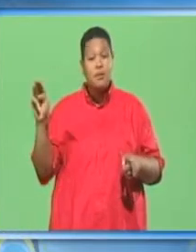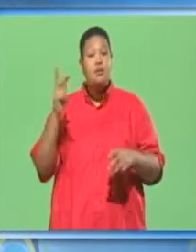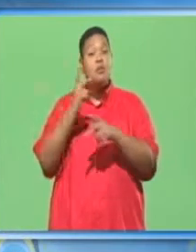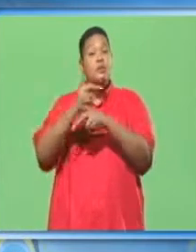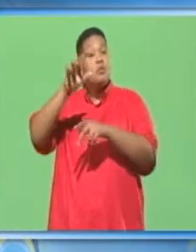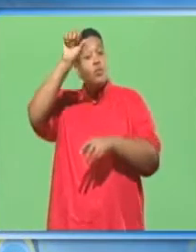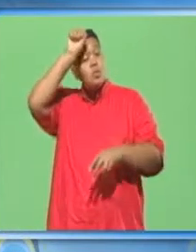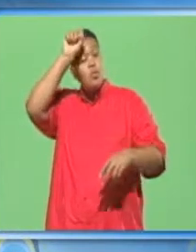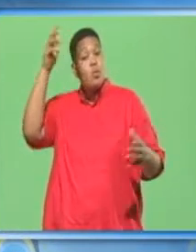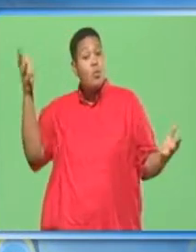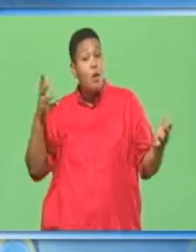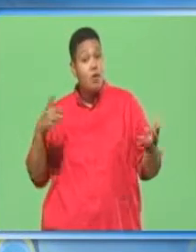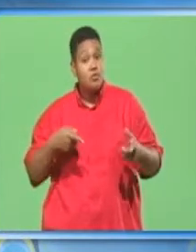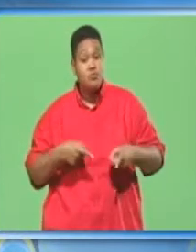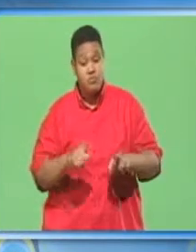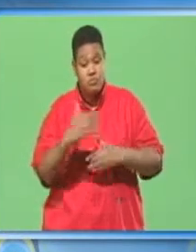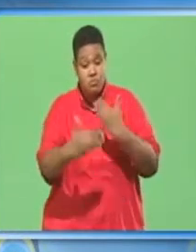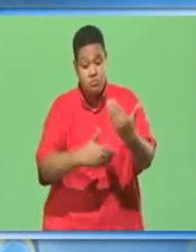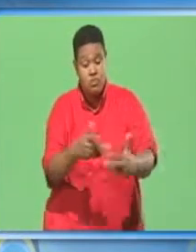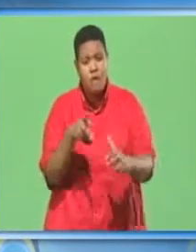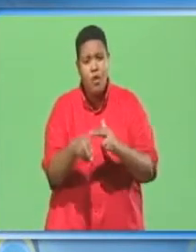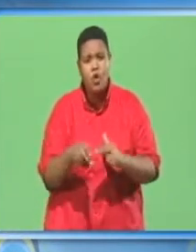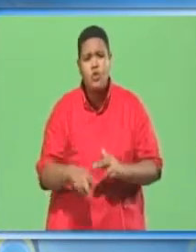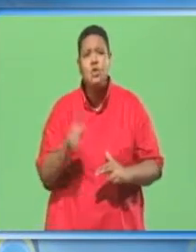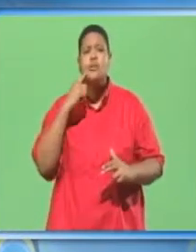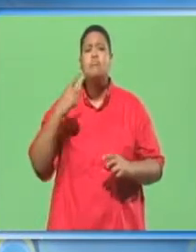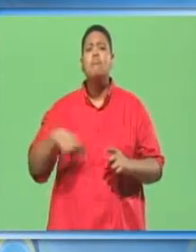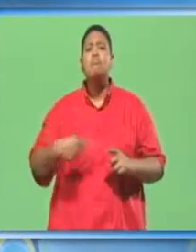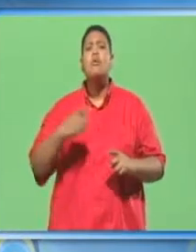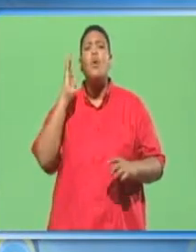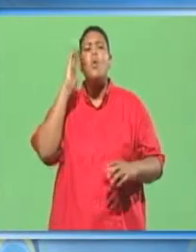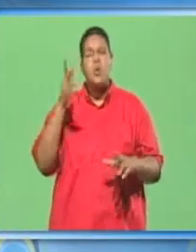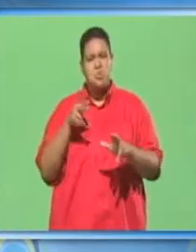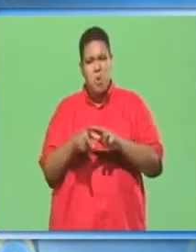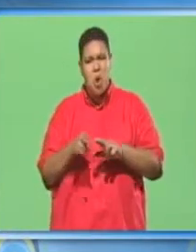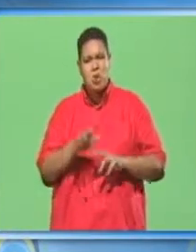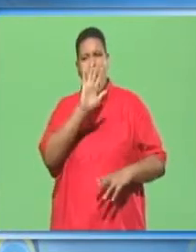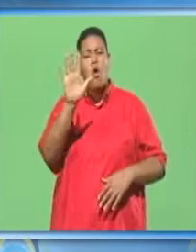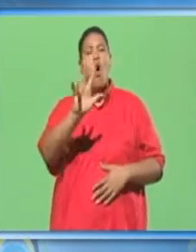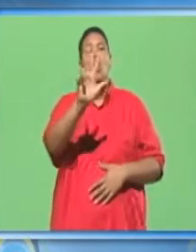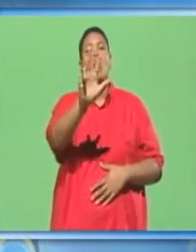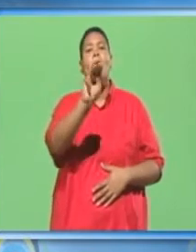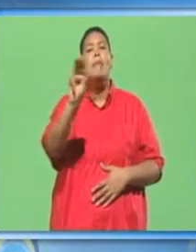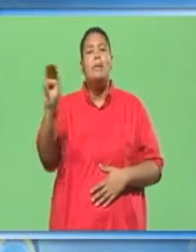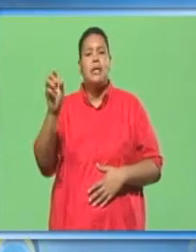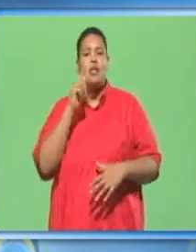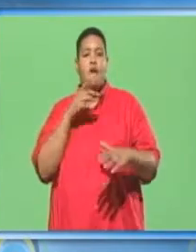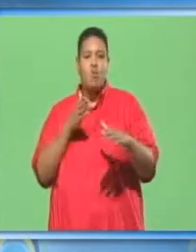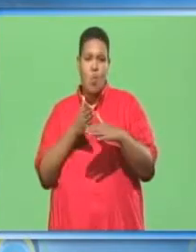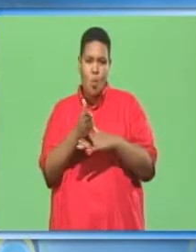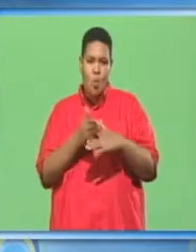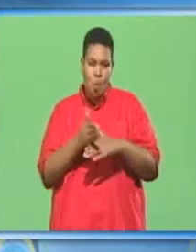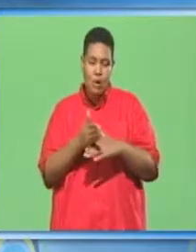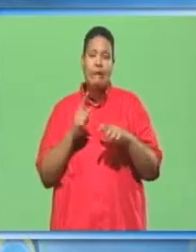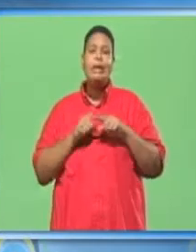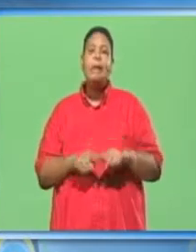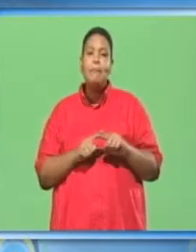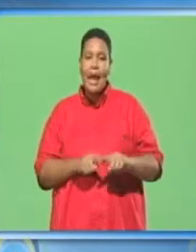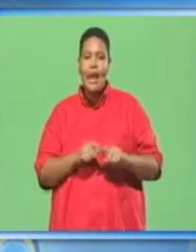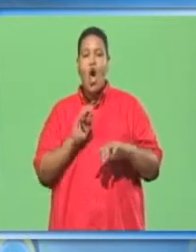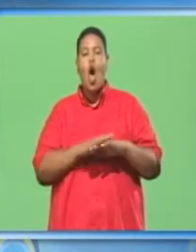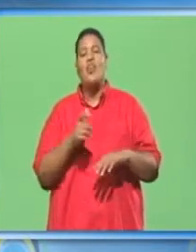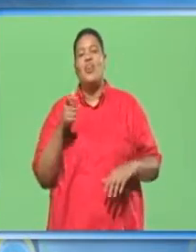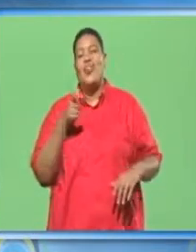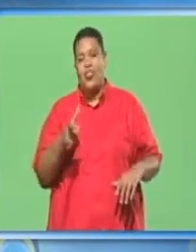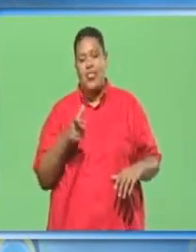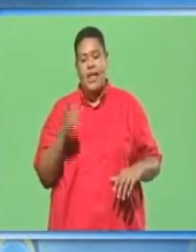that during the process of cutting, the blade will take out approximately 3 millimeter of the wood, dependent on the